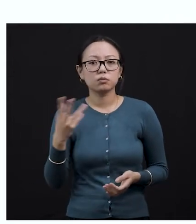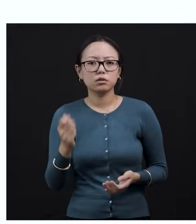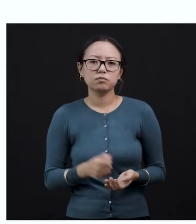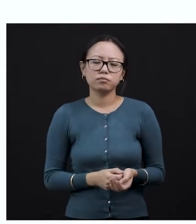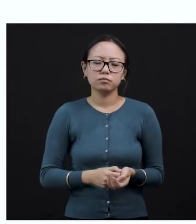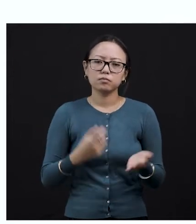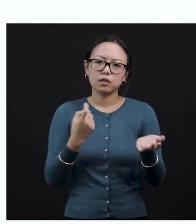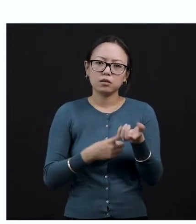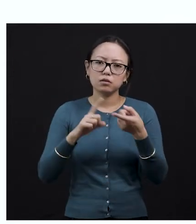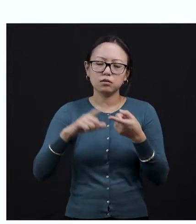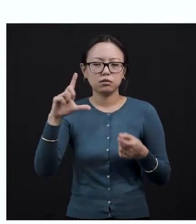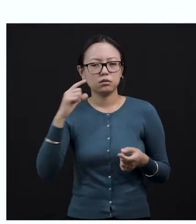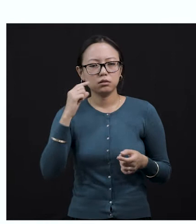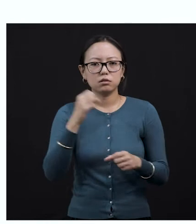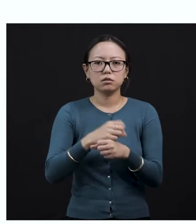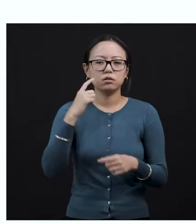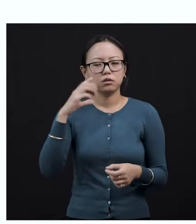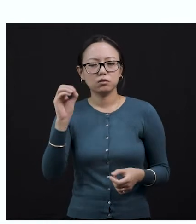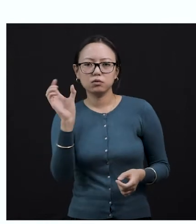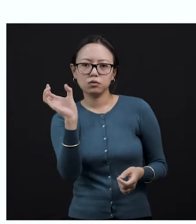believed, and they also